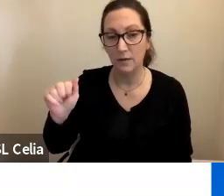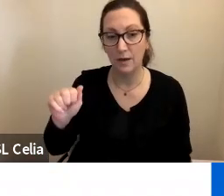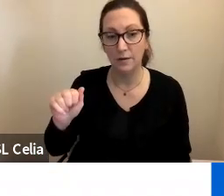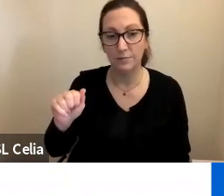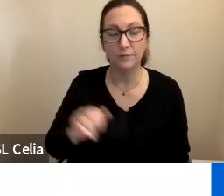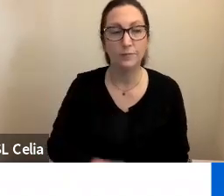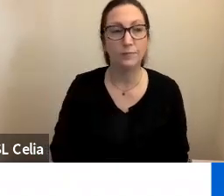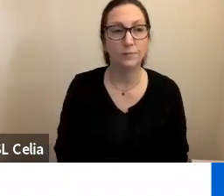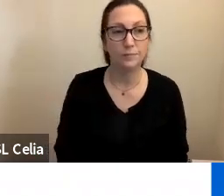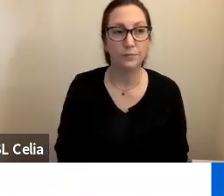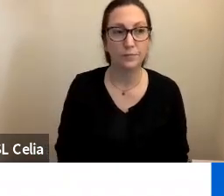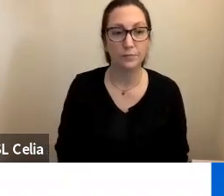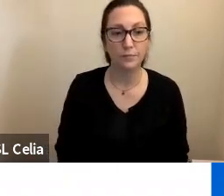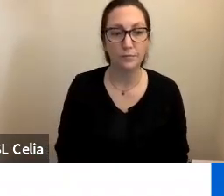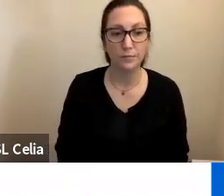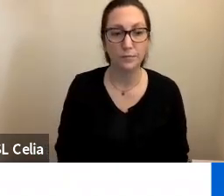Garrett.